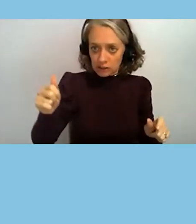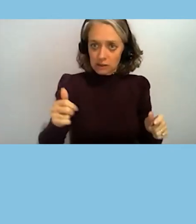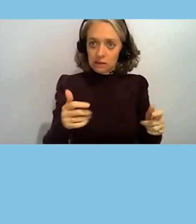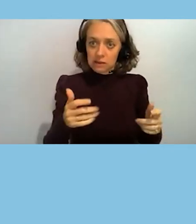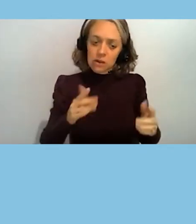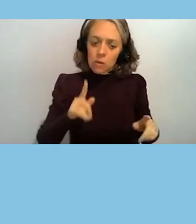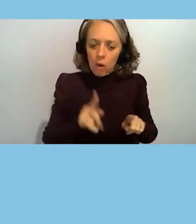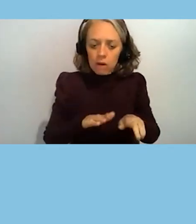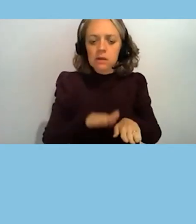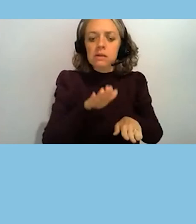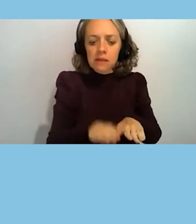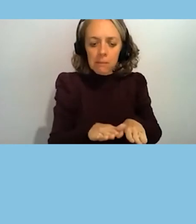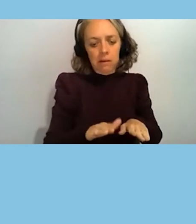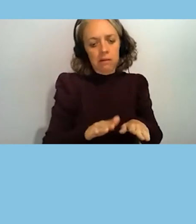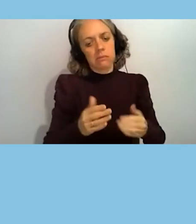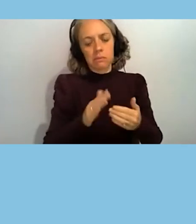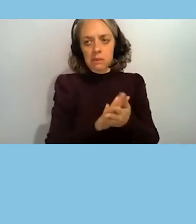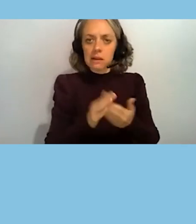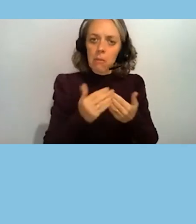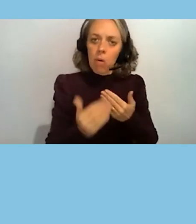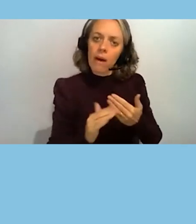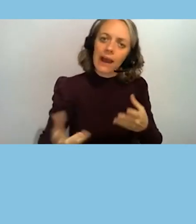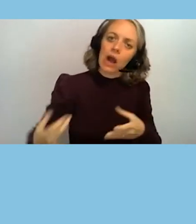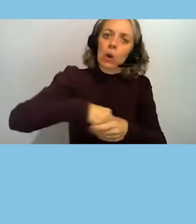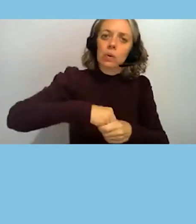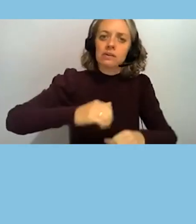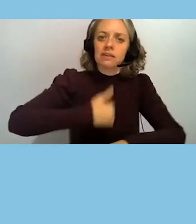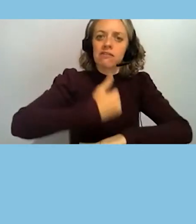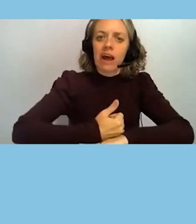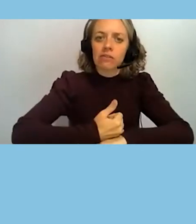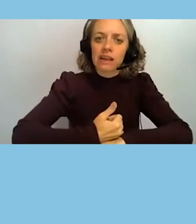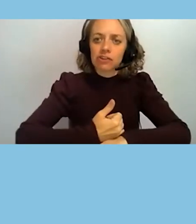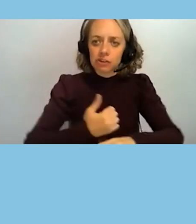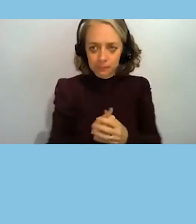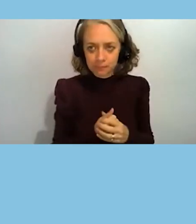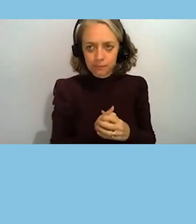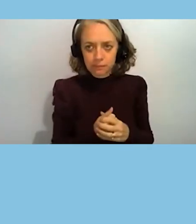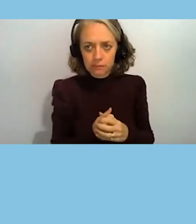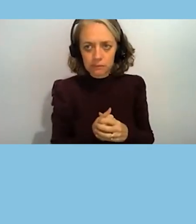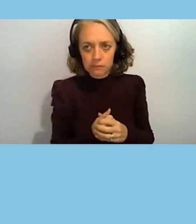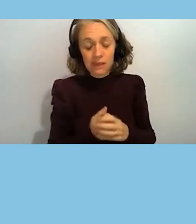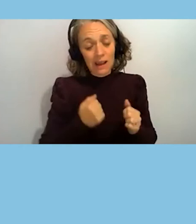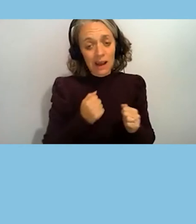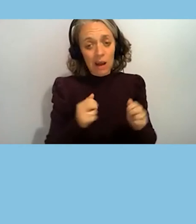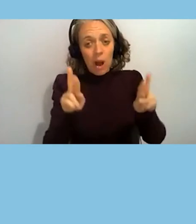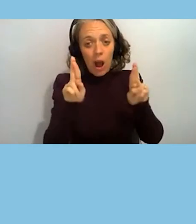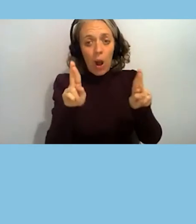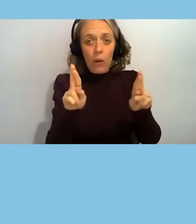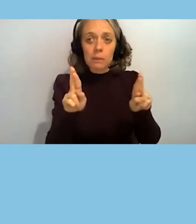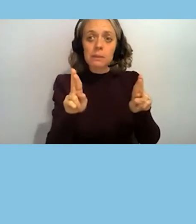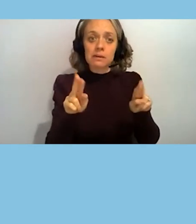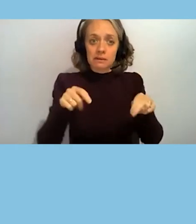words, a more inclusive foundation for the cultural work that an arts organization does. Our hope is that these events